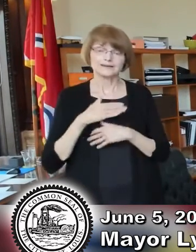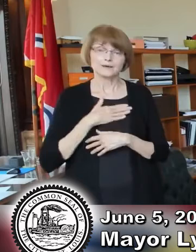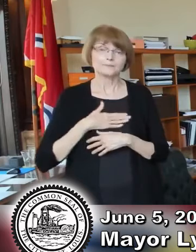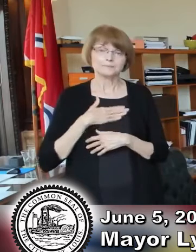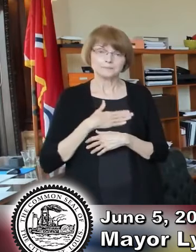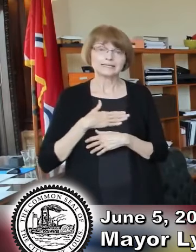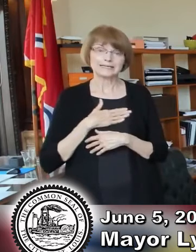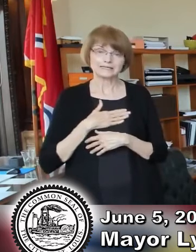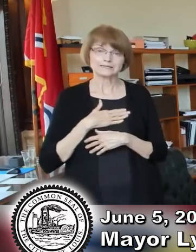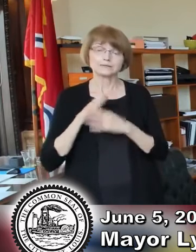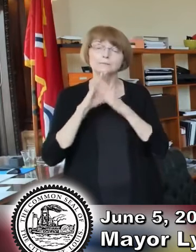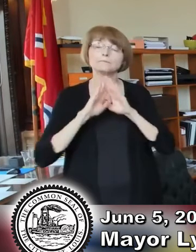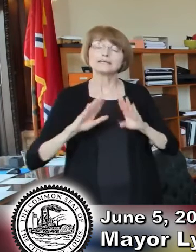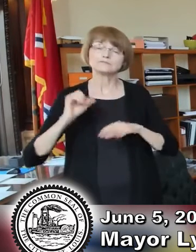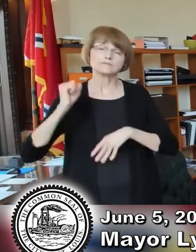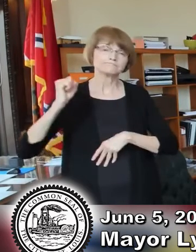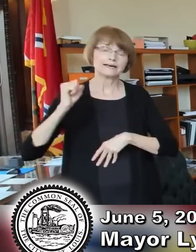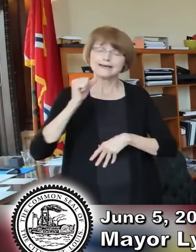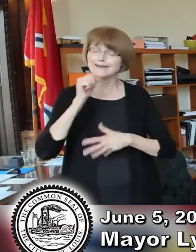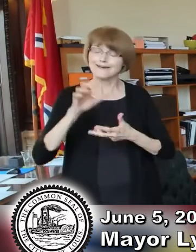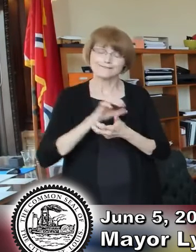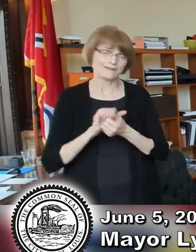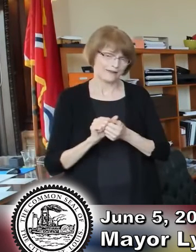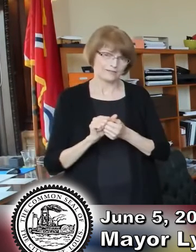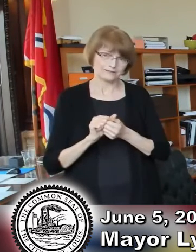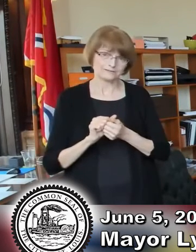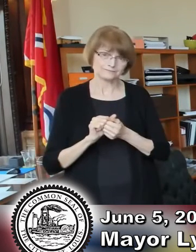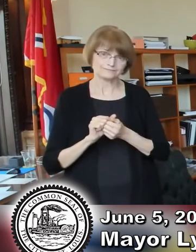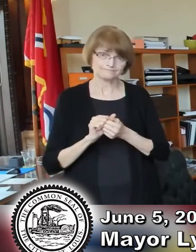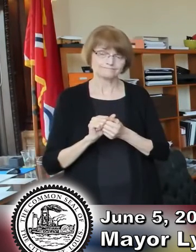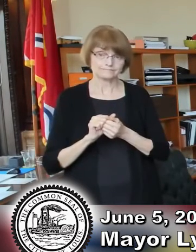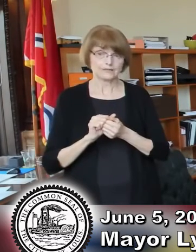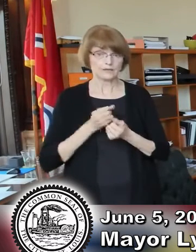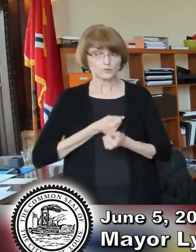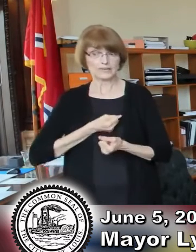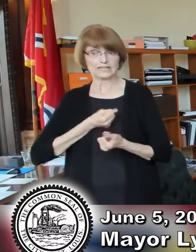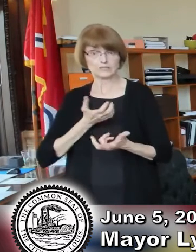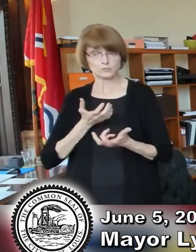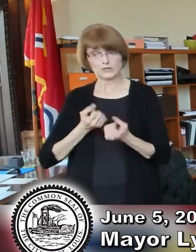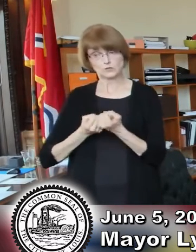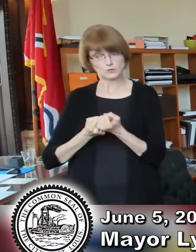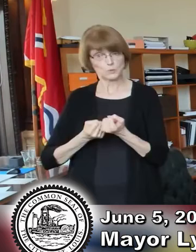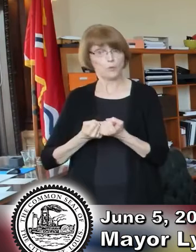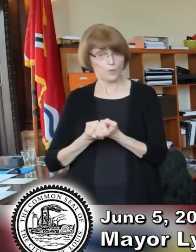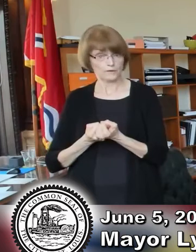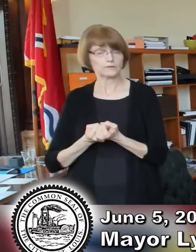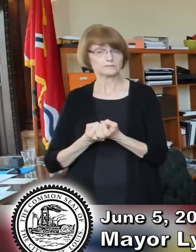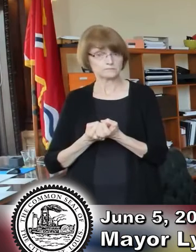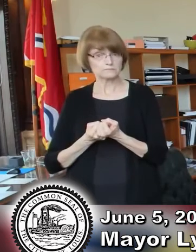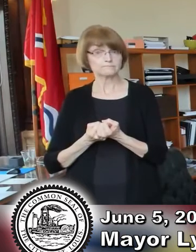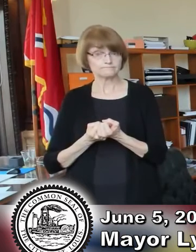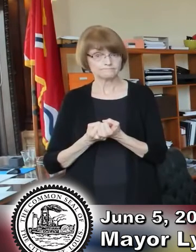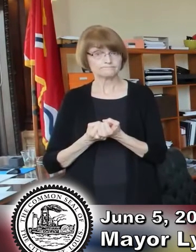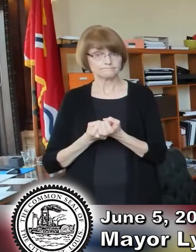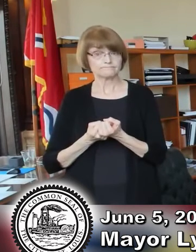please be peaceful, nonviolent, and express your support